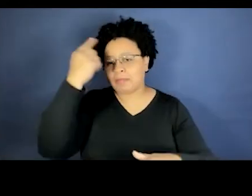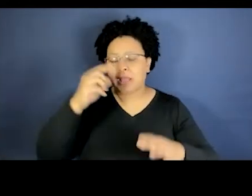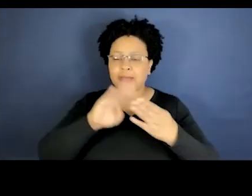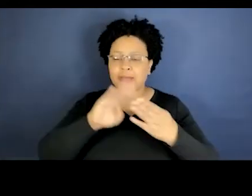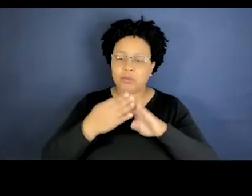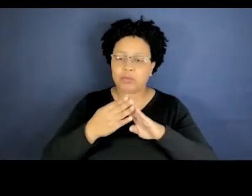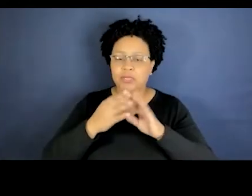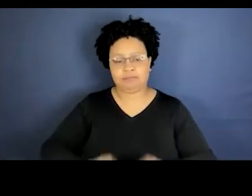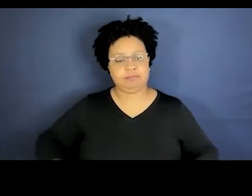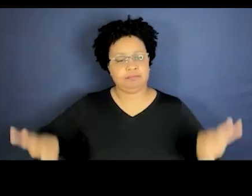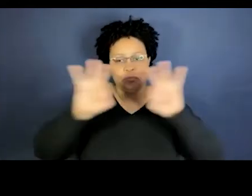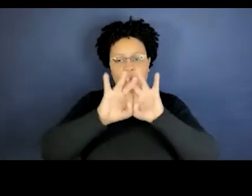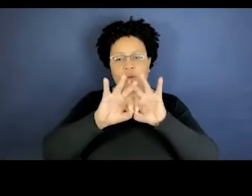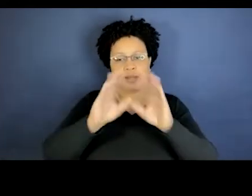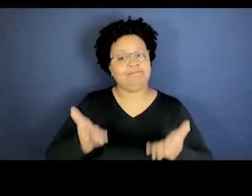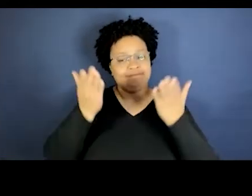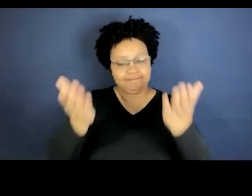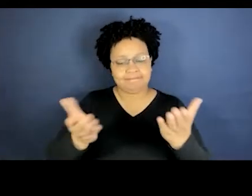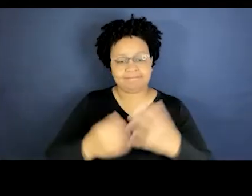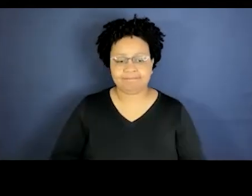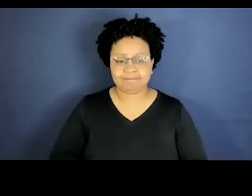highly recommend it.